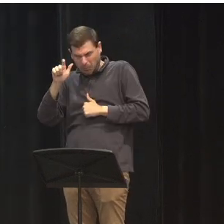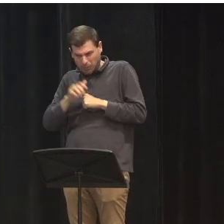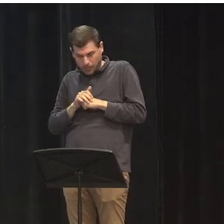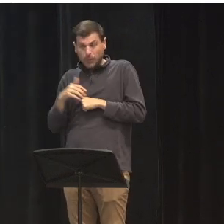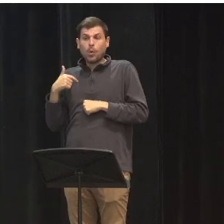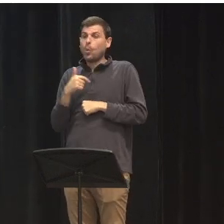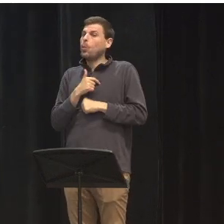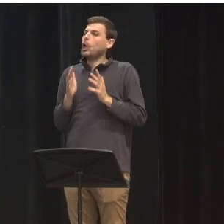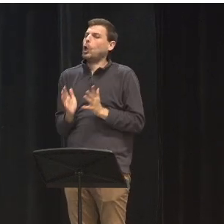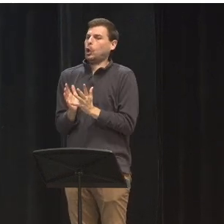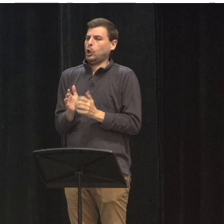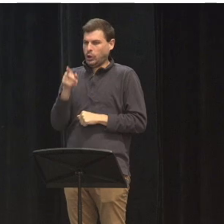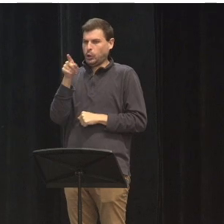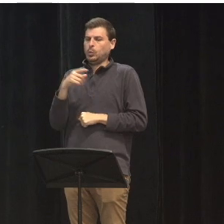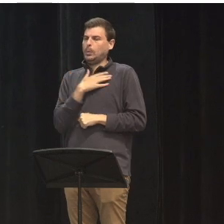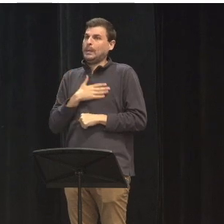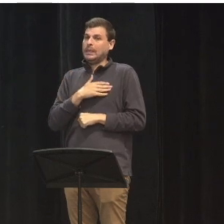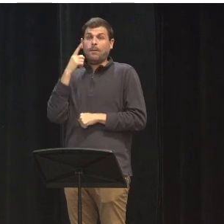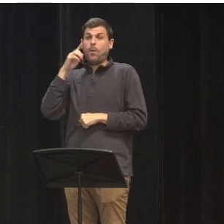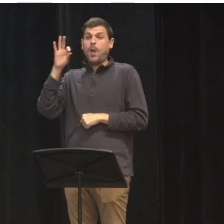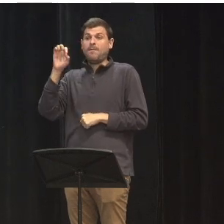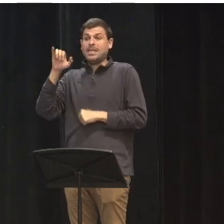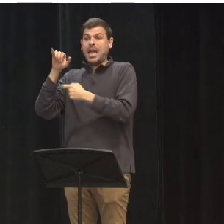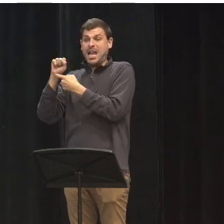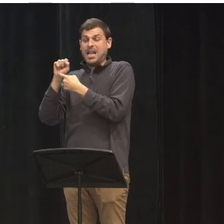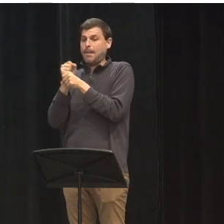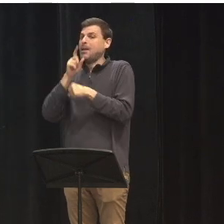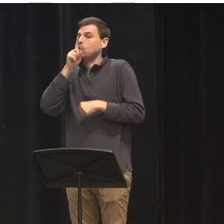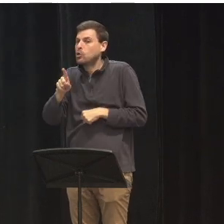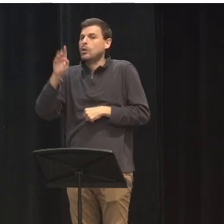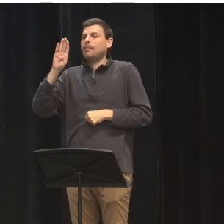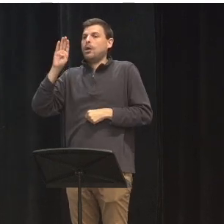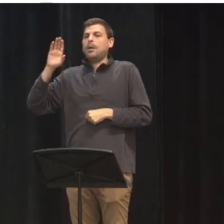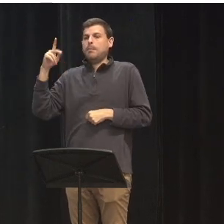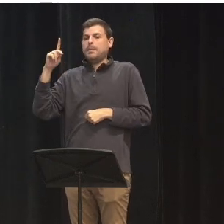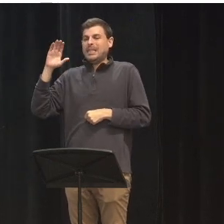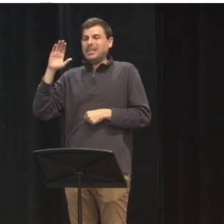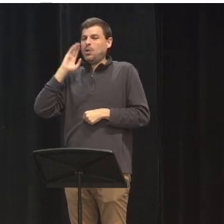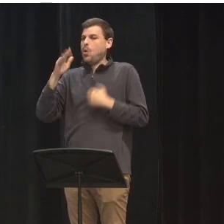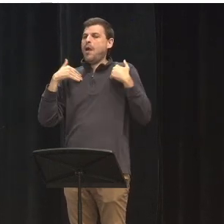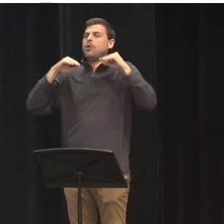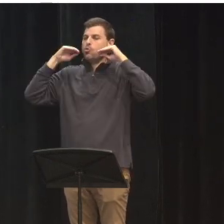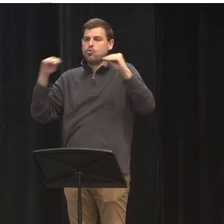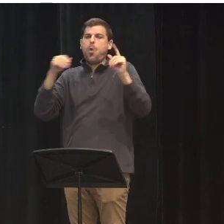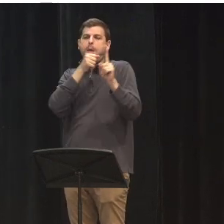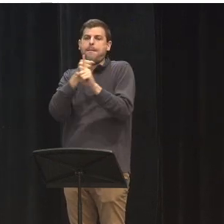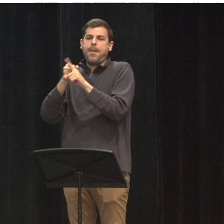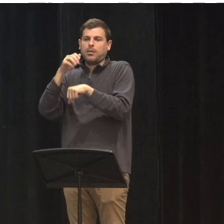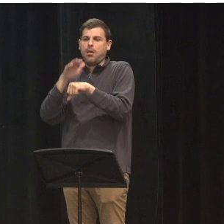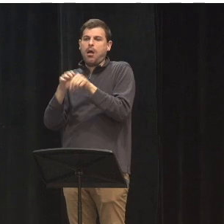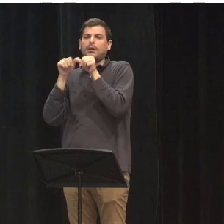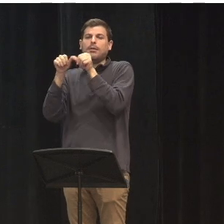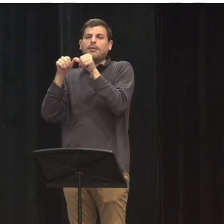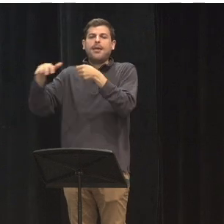final EIS include information that ensures that the Battery Park City Authority project will have no harmful effects on the resiliency of